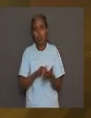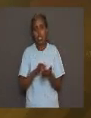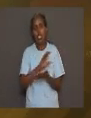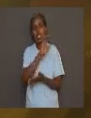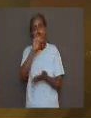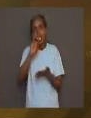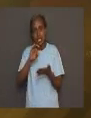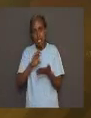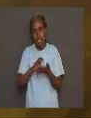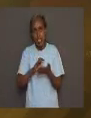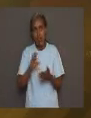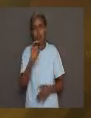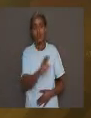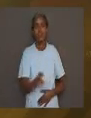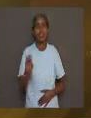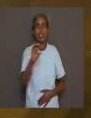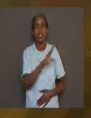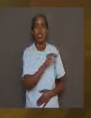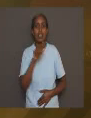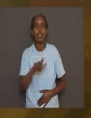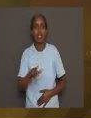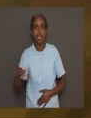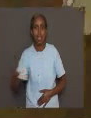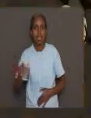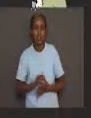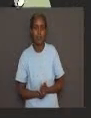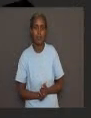center of the circle and the line.